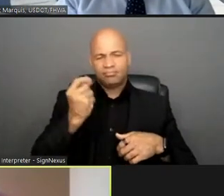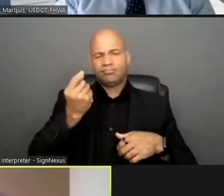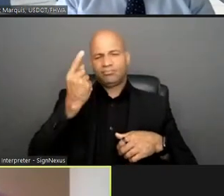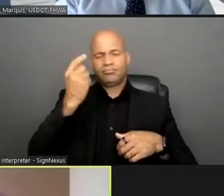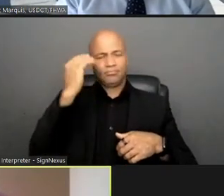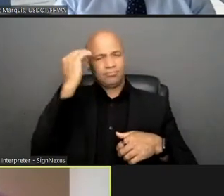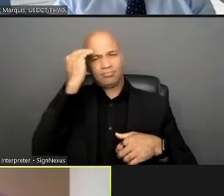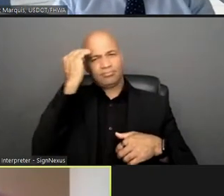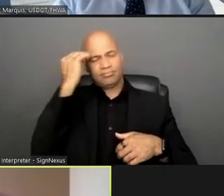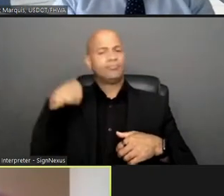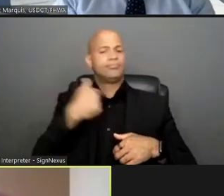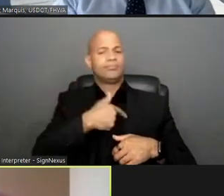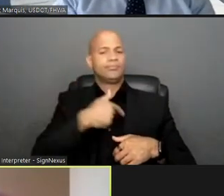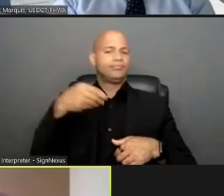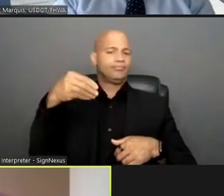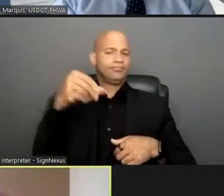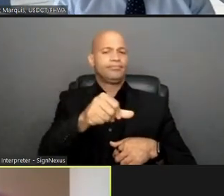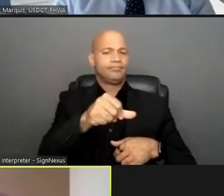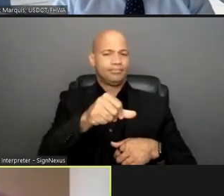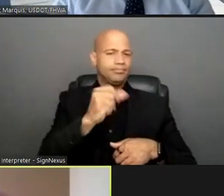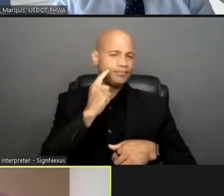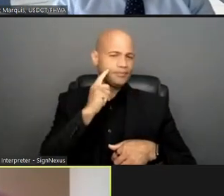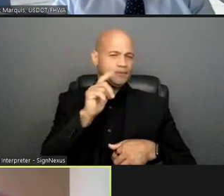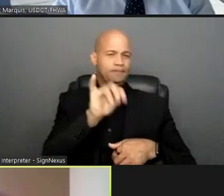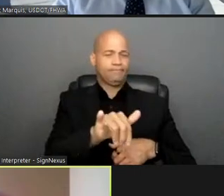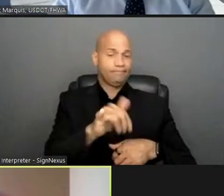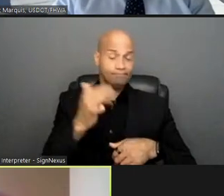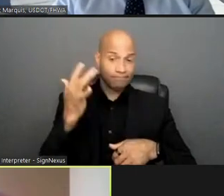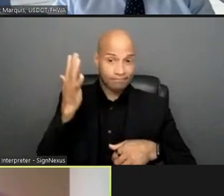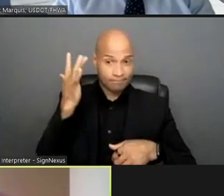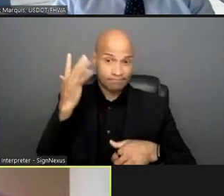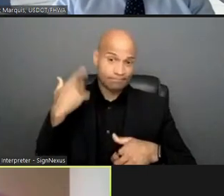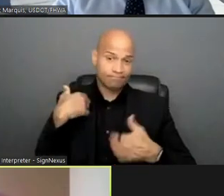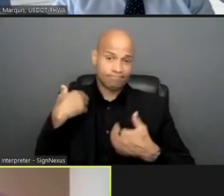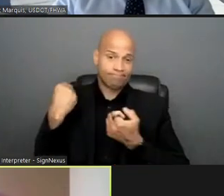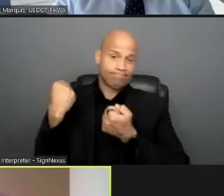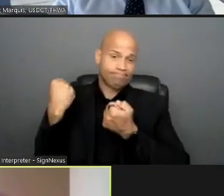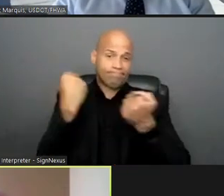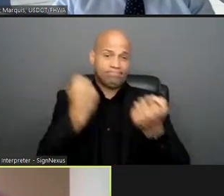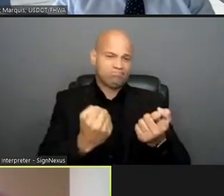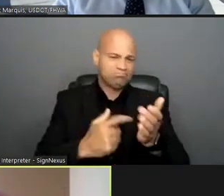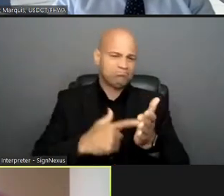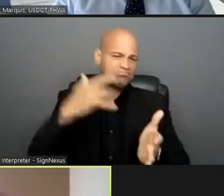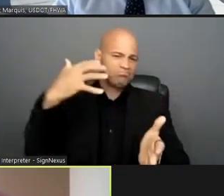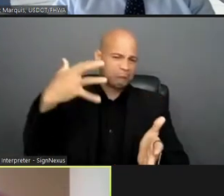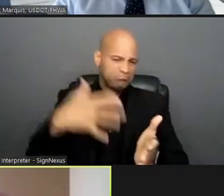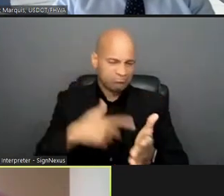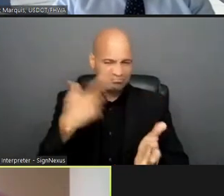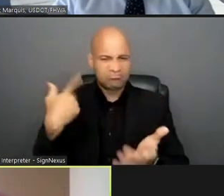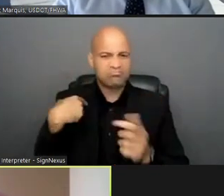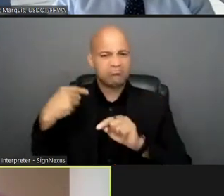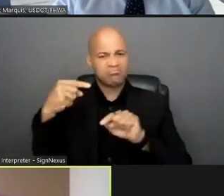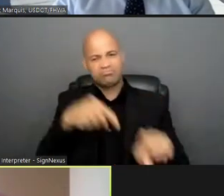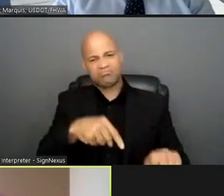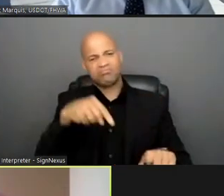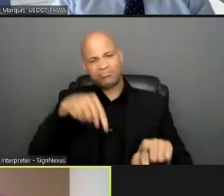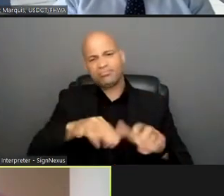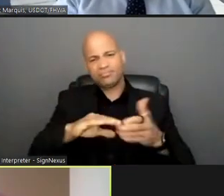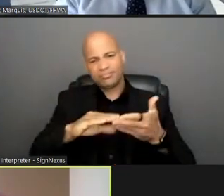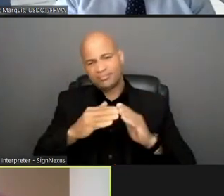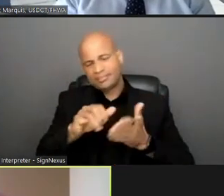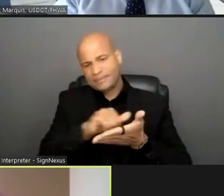paying for it um um because we end up driving periodically down to lower Manhattan